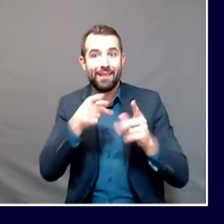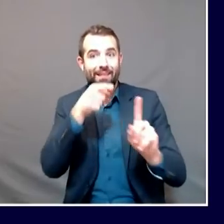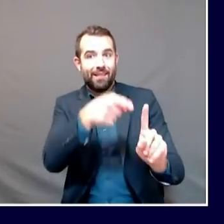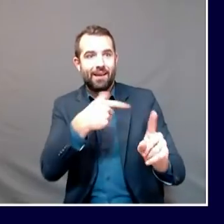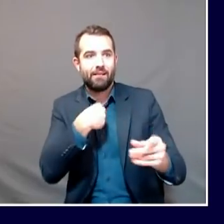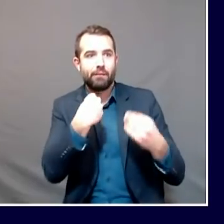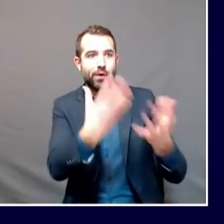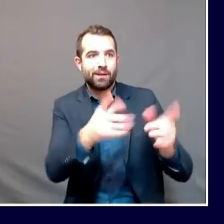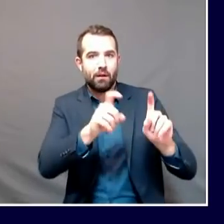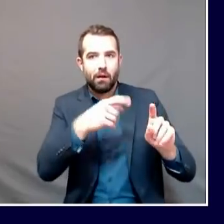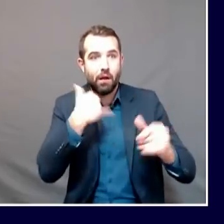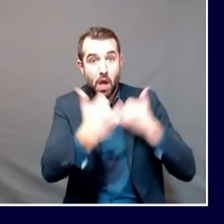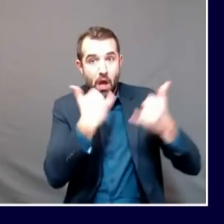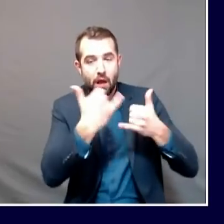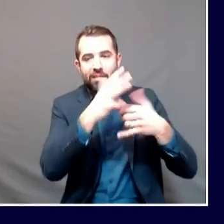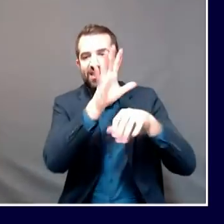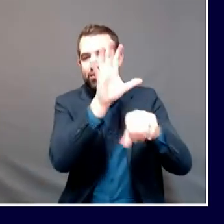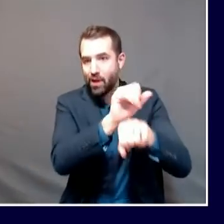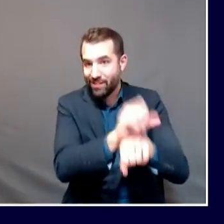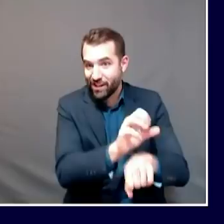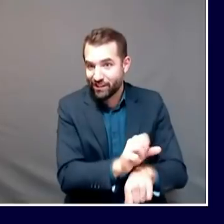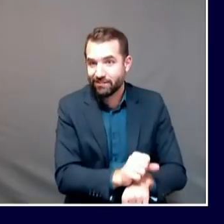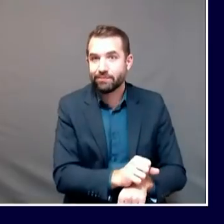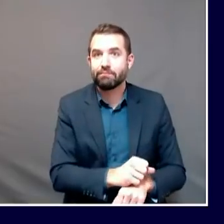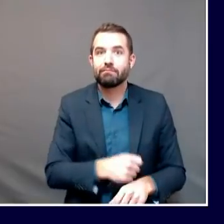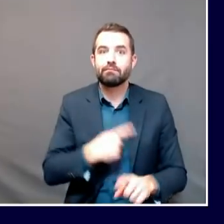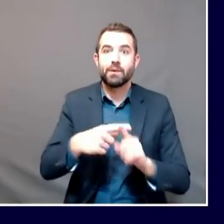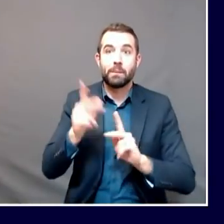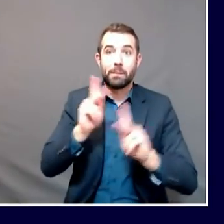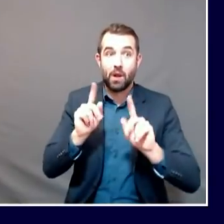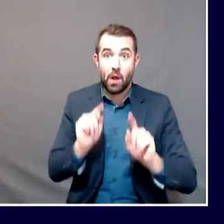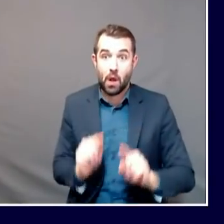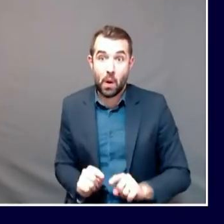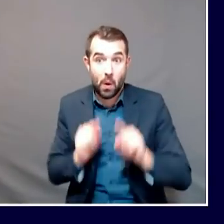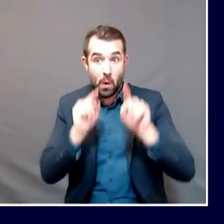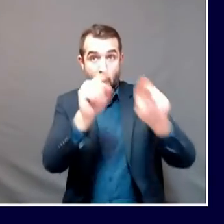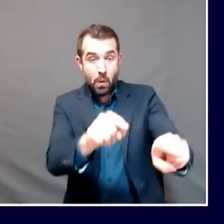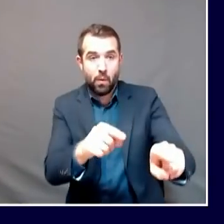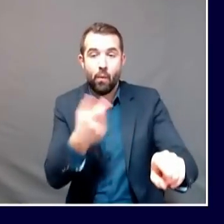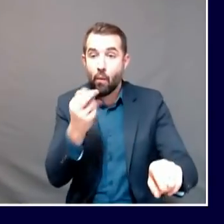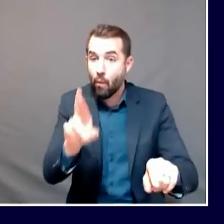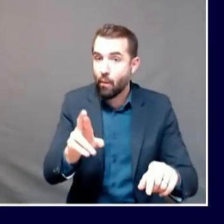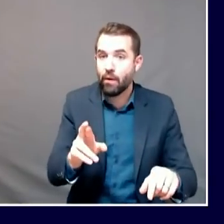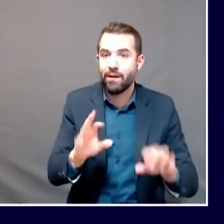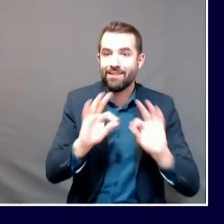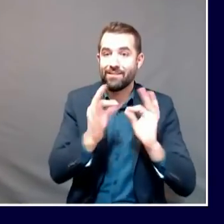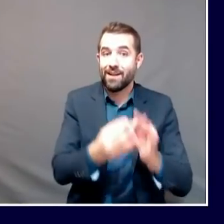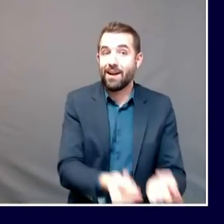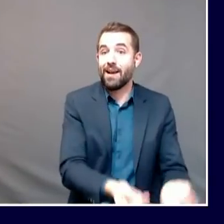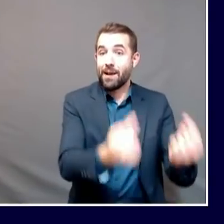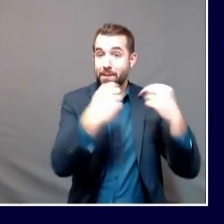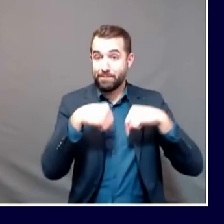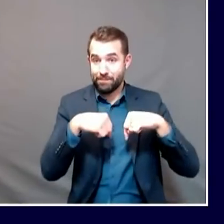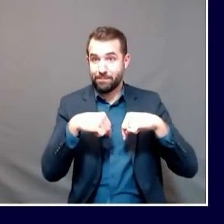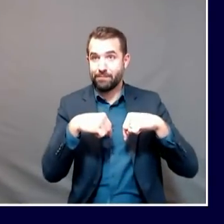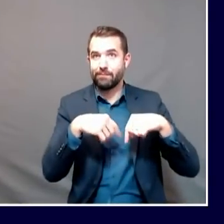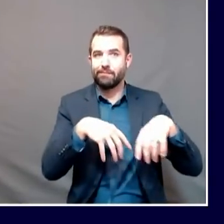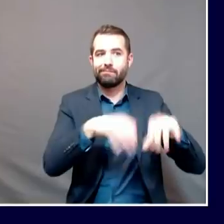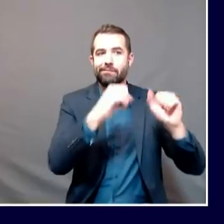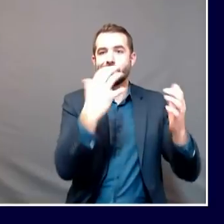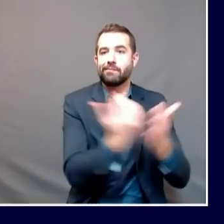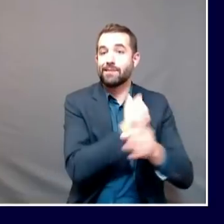they've got folks coming to visit, how they can get them tested in accordance with the governor's executive